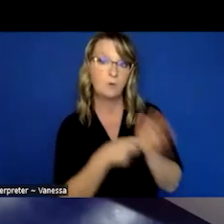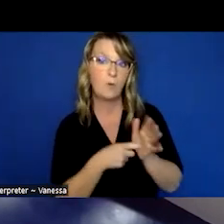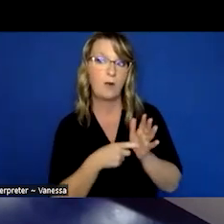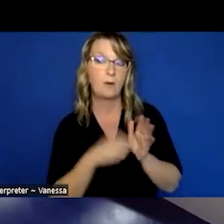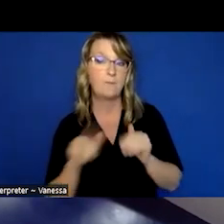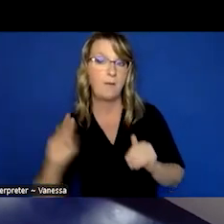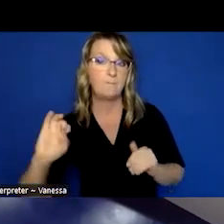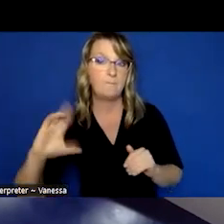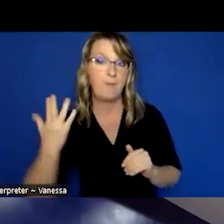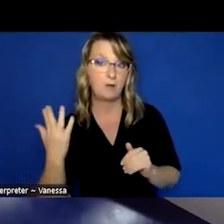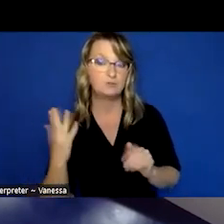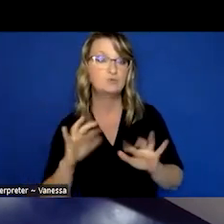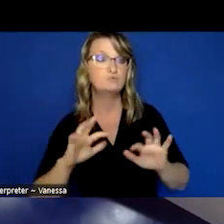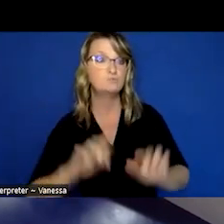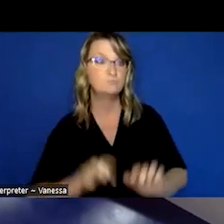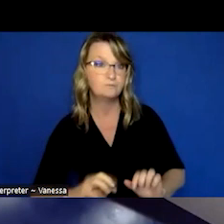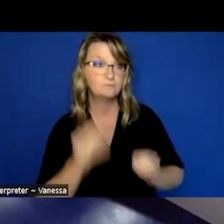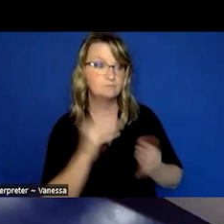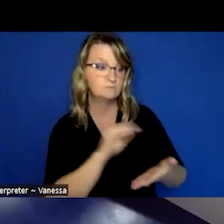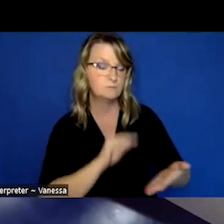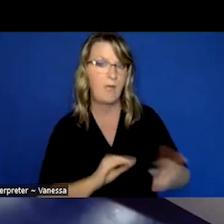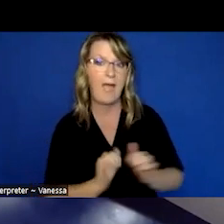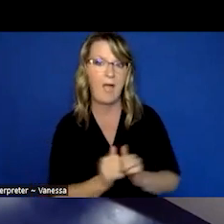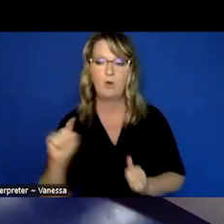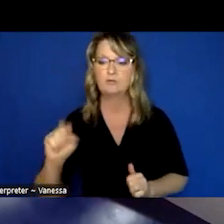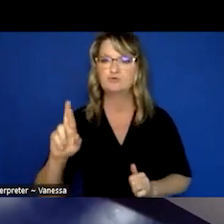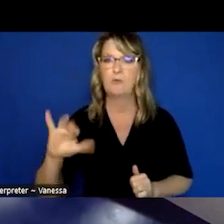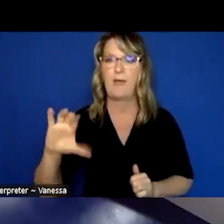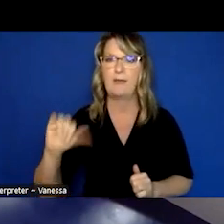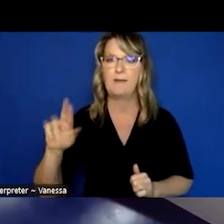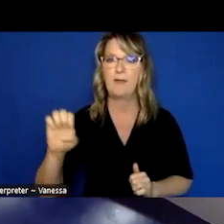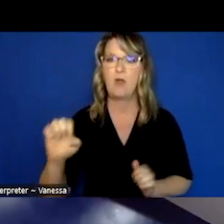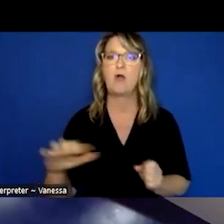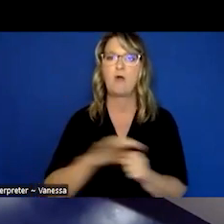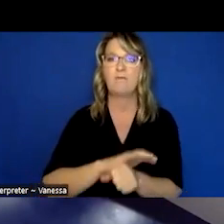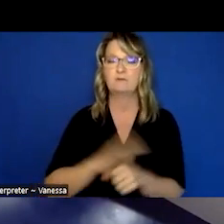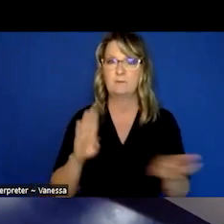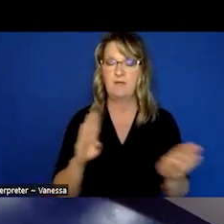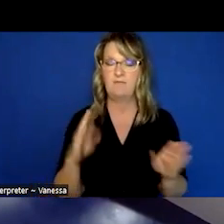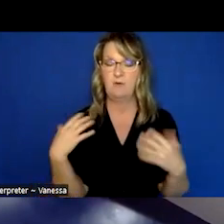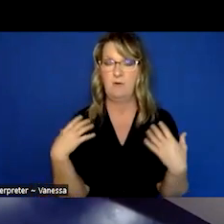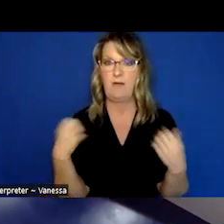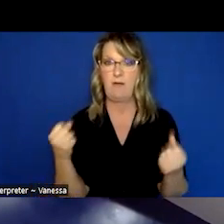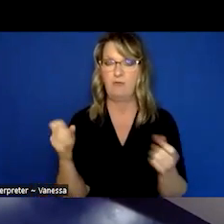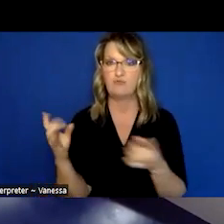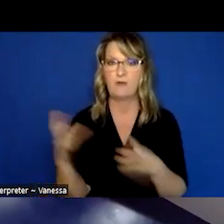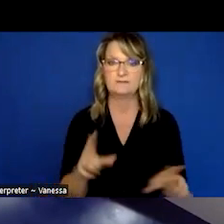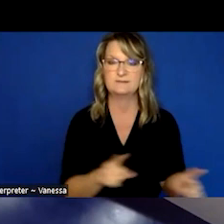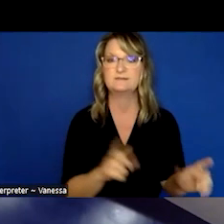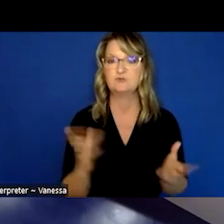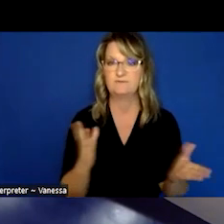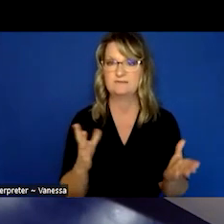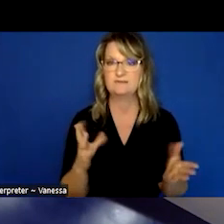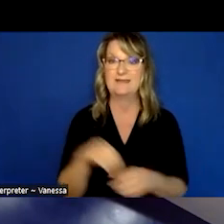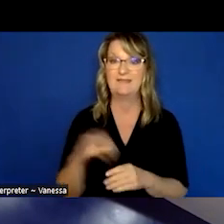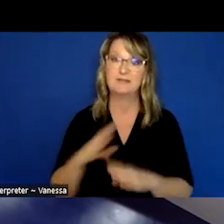March to share how TRICARE covers behavioral health crisis services in the defense space.